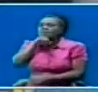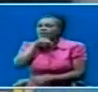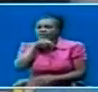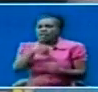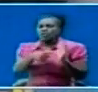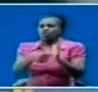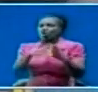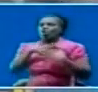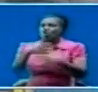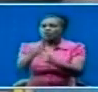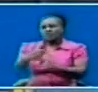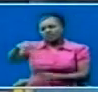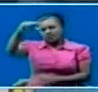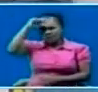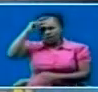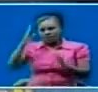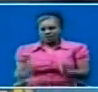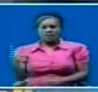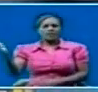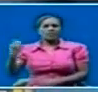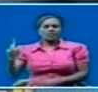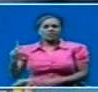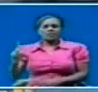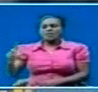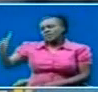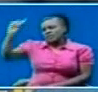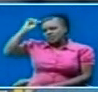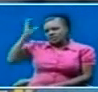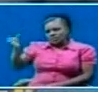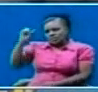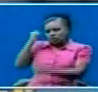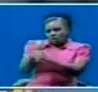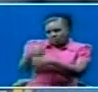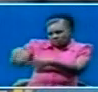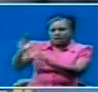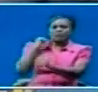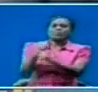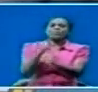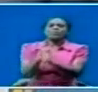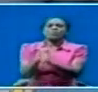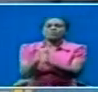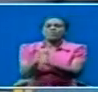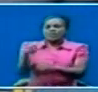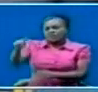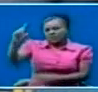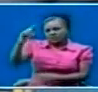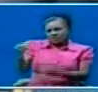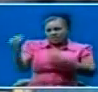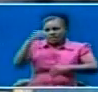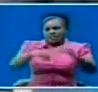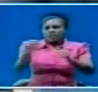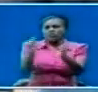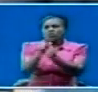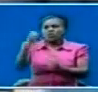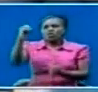express confidence in the Nairobi governor. Nataka bwana Kidero afanye kazi yake. Kidero alichaguliwa na chama cha